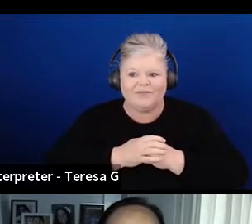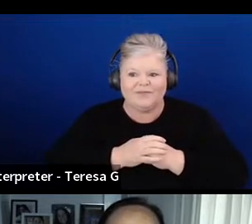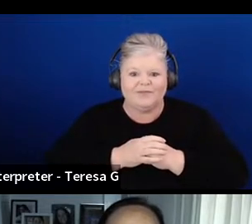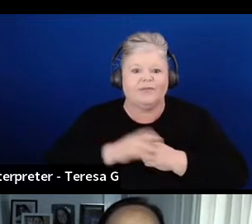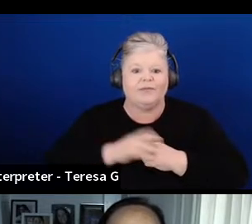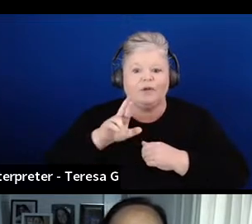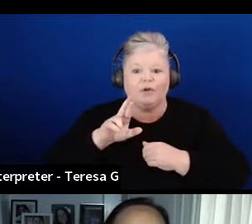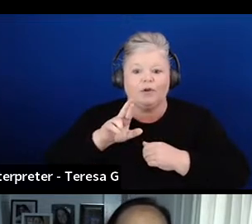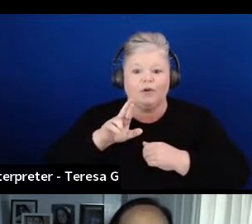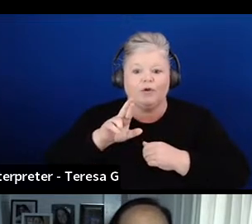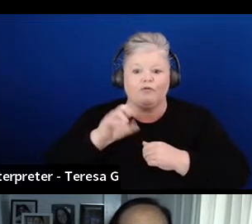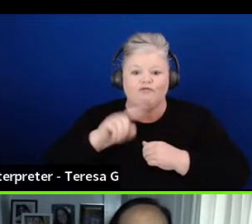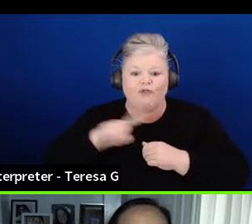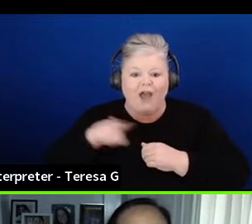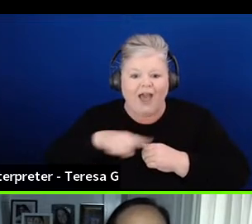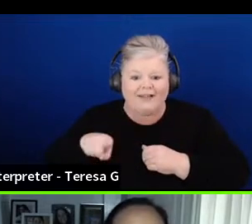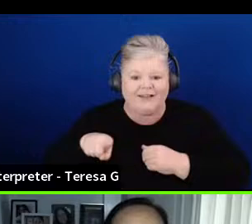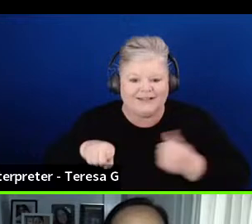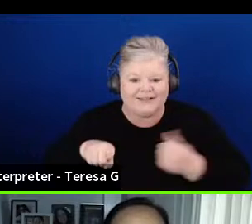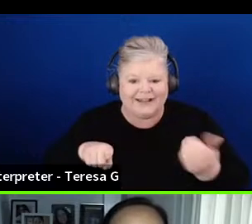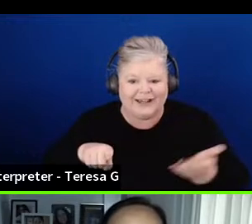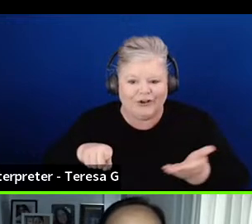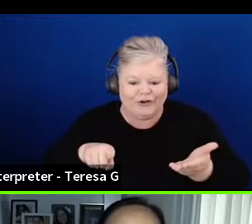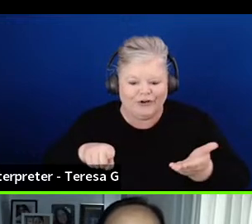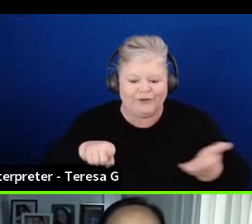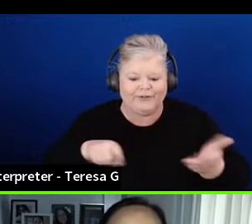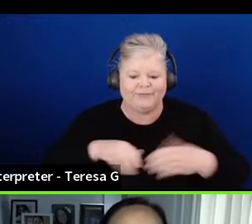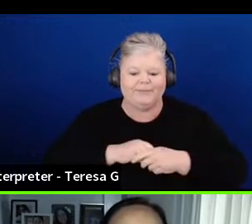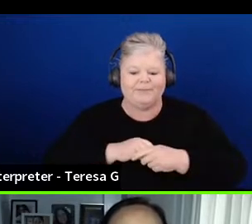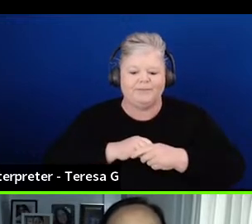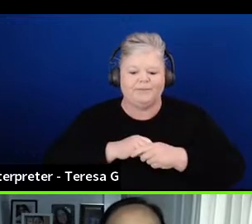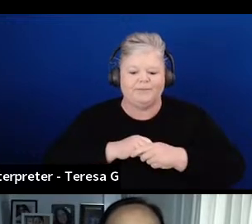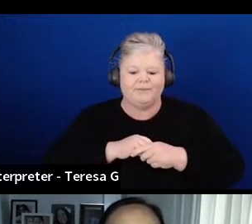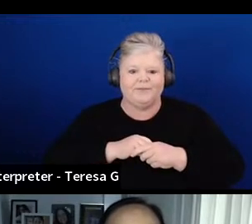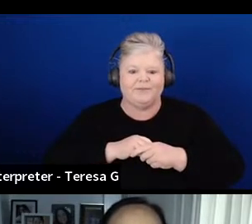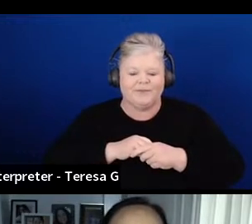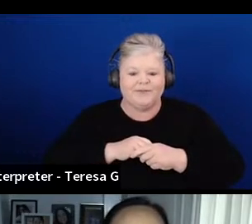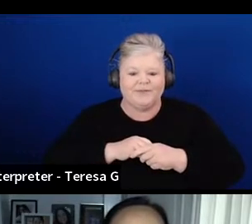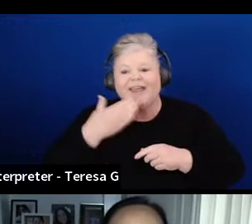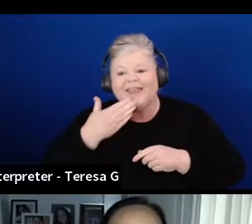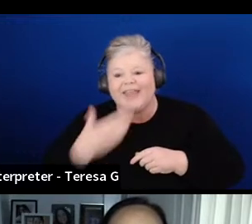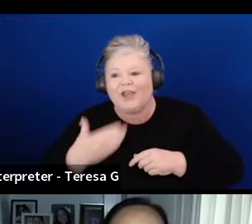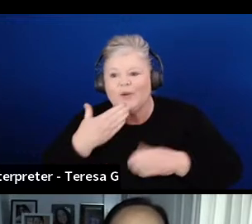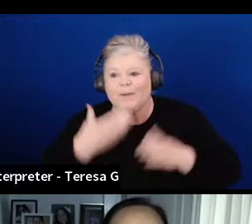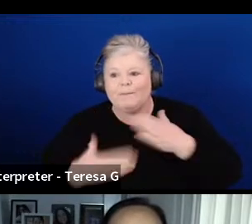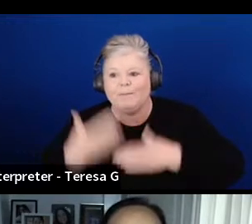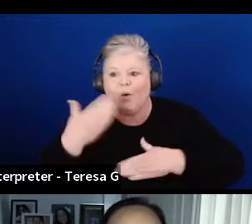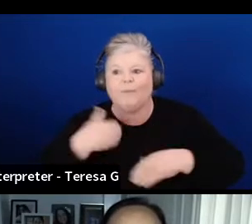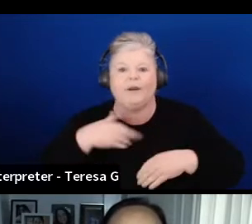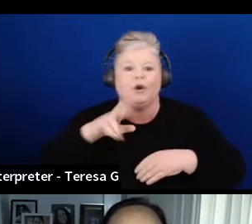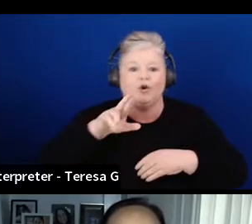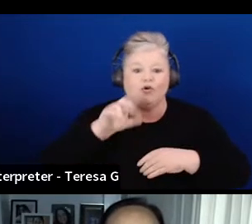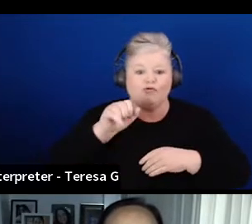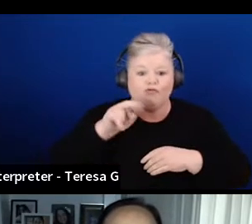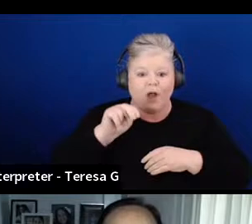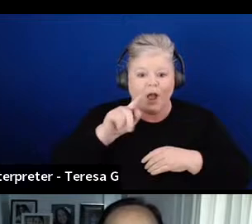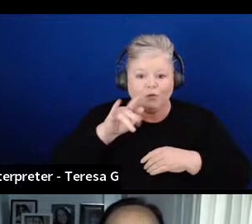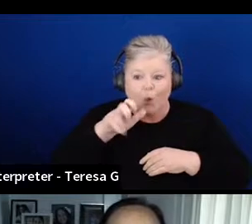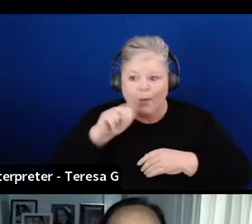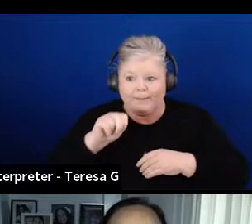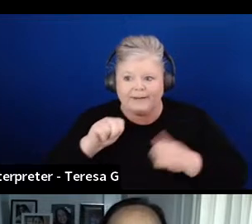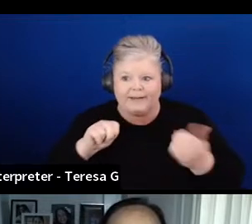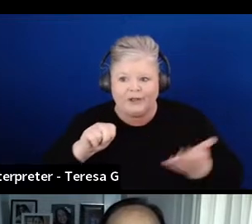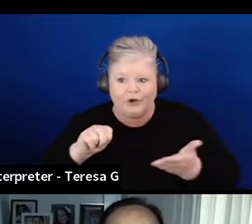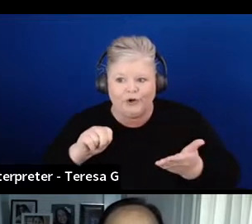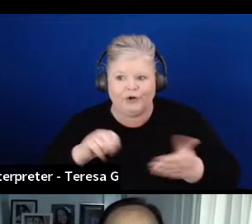Roz Siebold. Here. Thank you, Roz. Good morning. Good morning. Ron Tolman. Here.